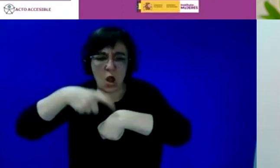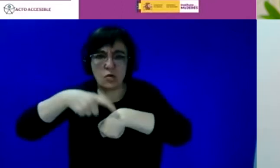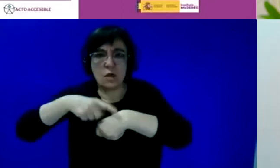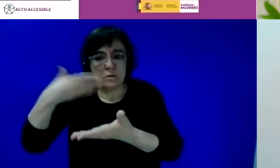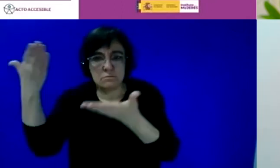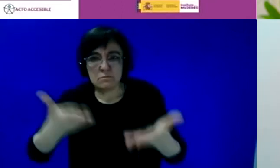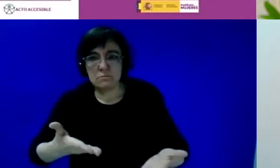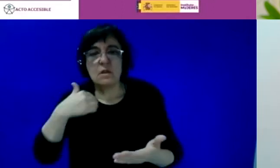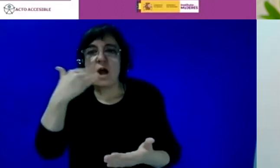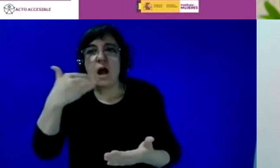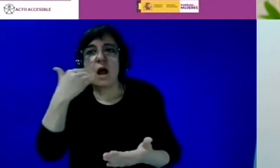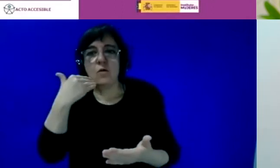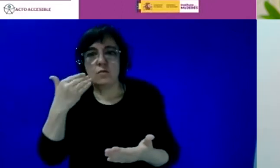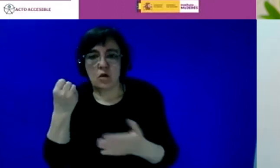reiterate that,